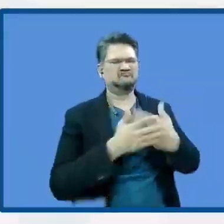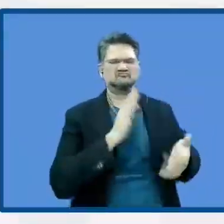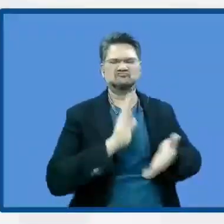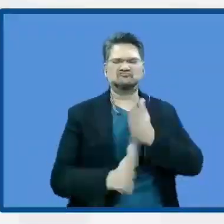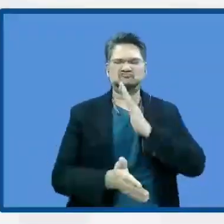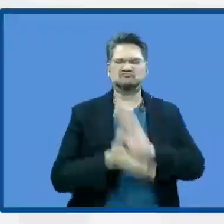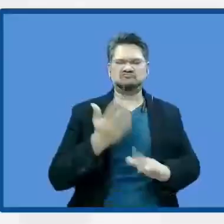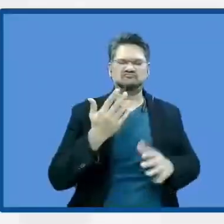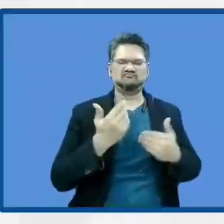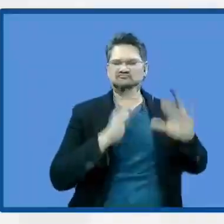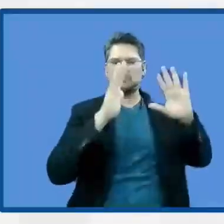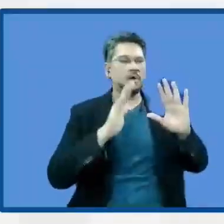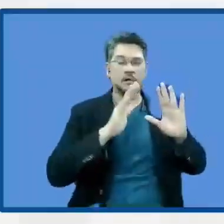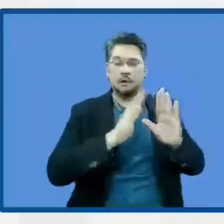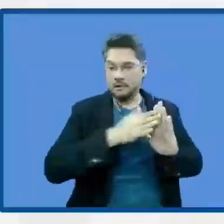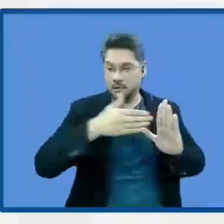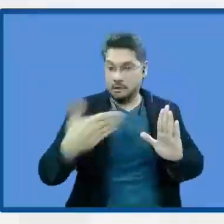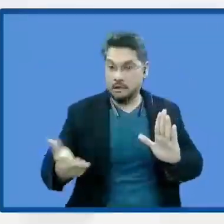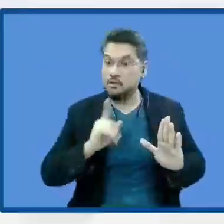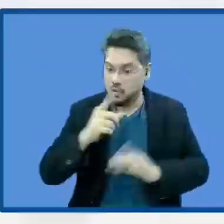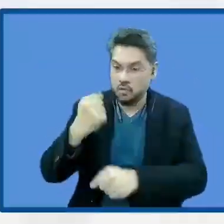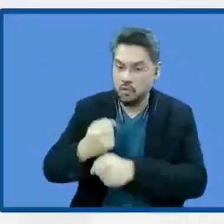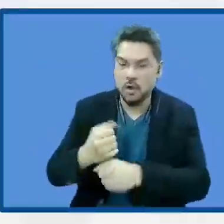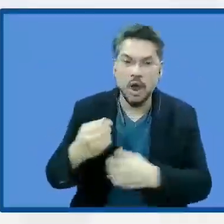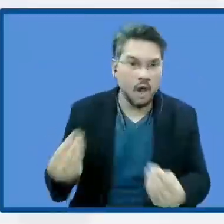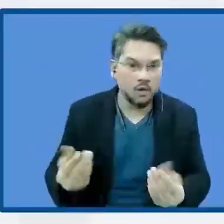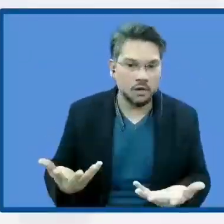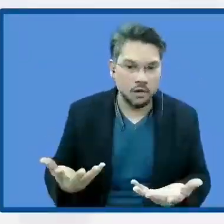as a solution in the territories, because